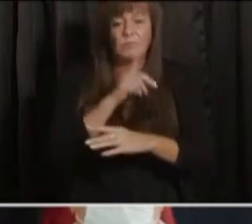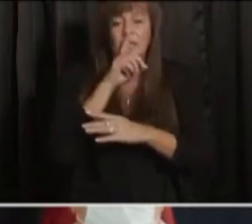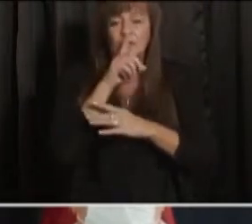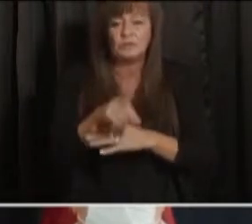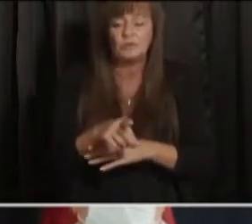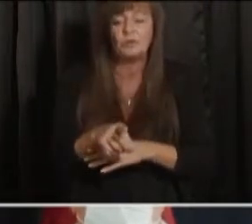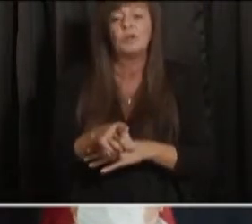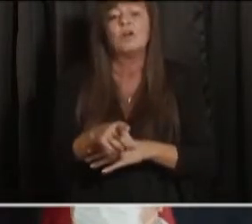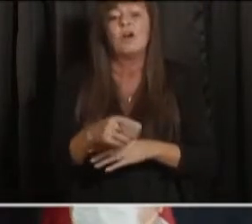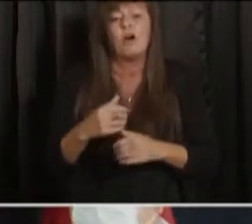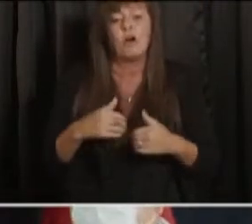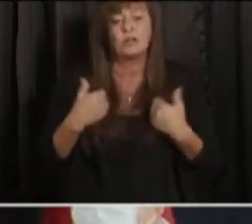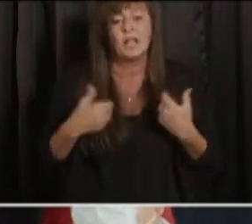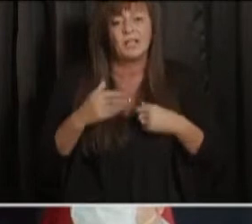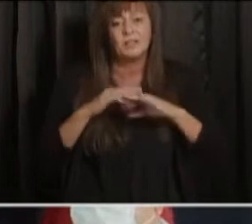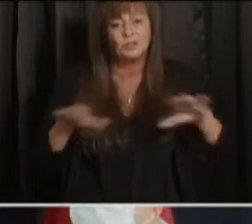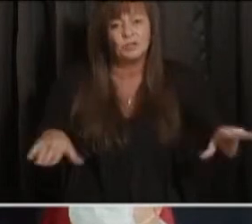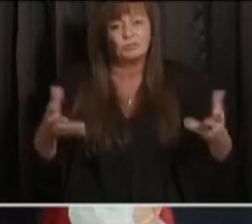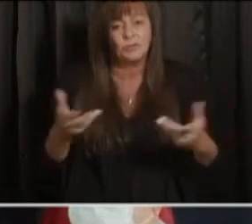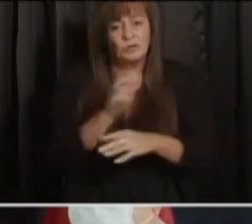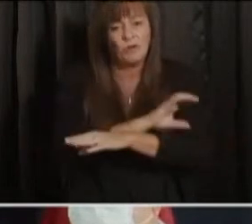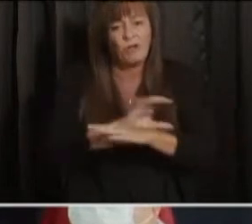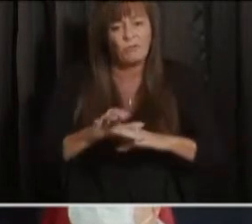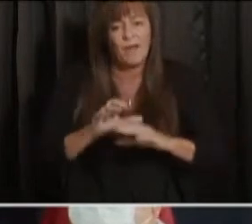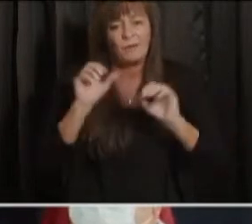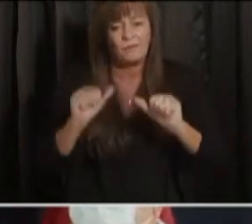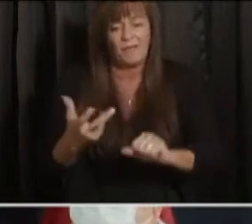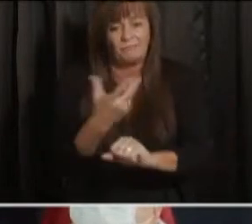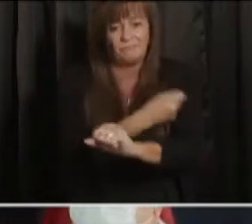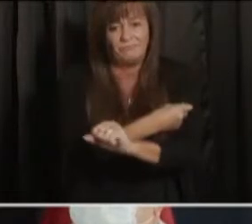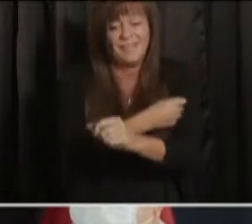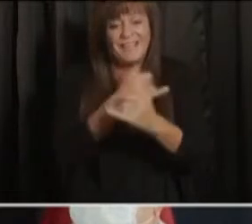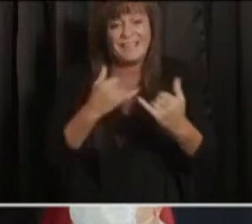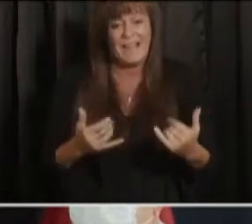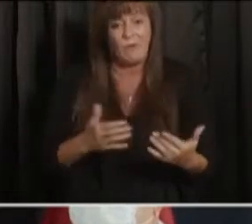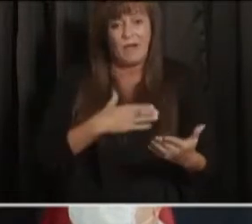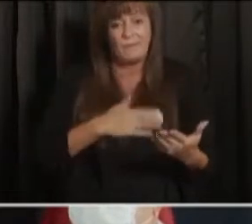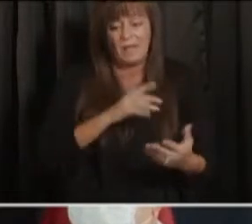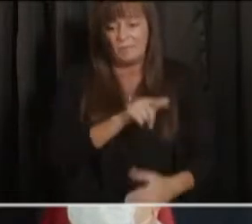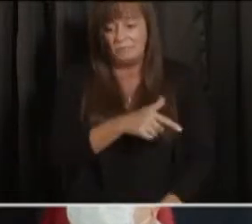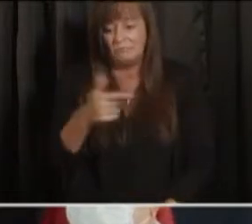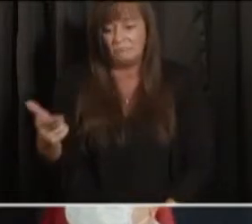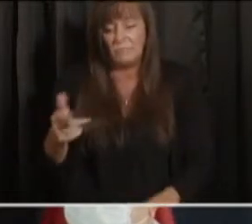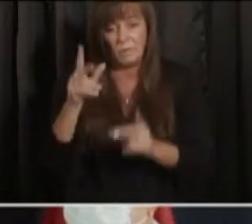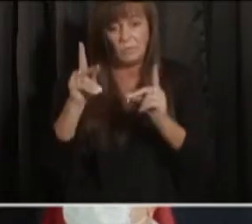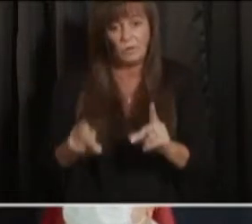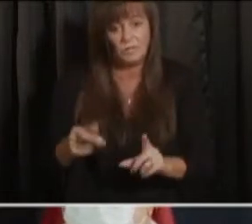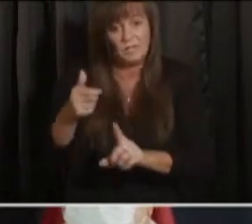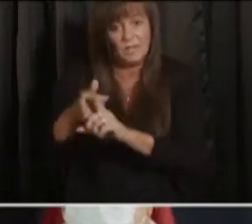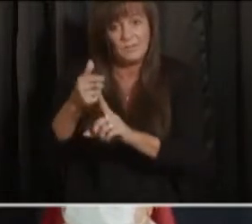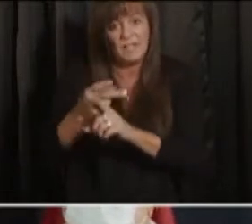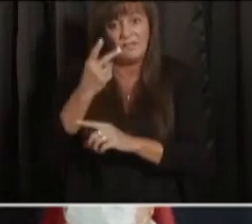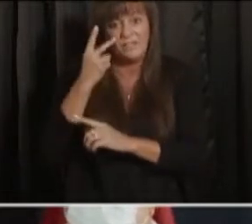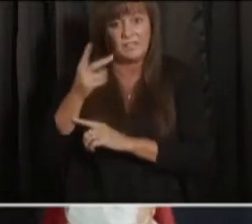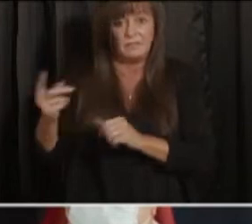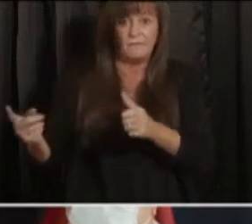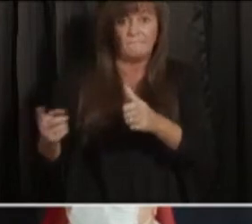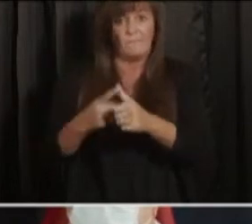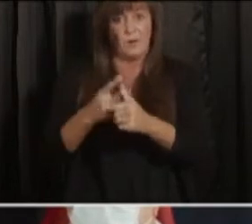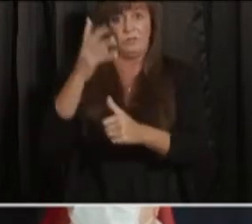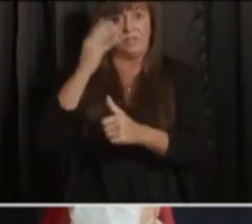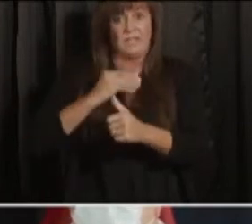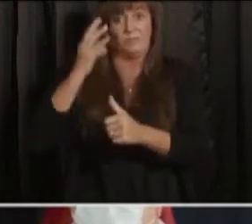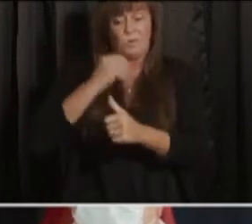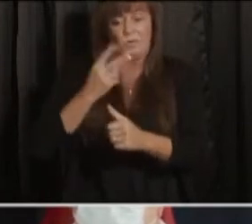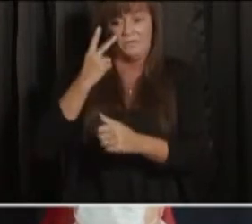Colorado's youngest kids. I'm happy to turn it over to someone who's seen firsthand the impact the virus can have on Colorado's children,